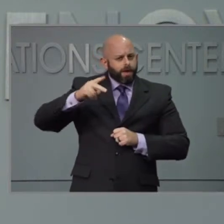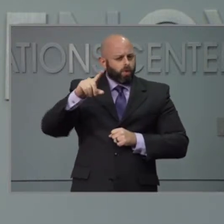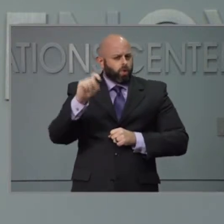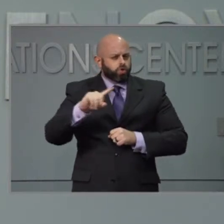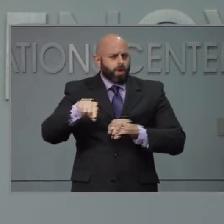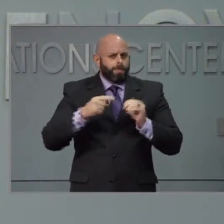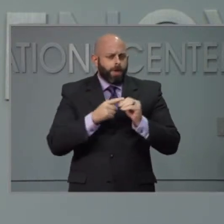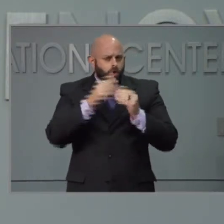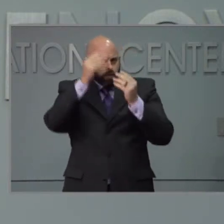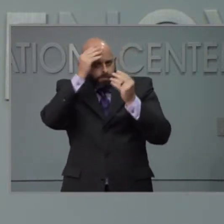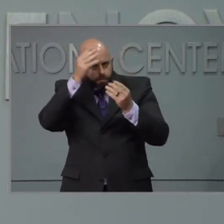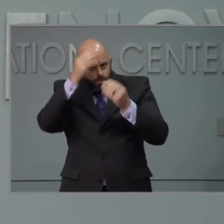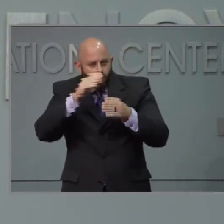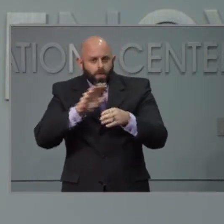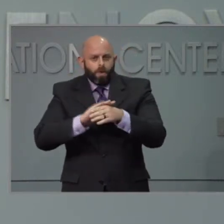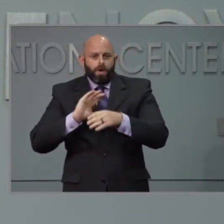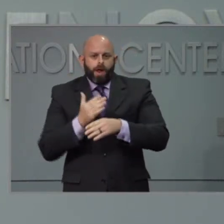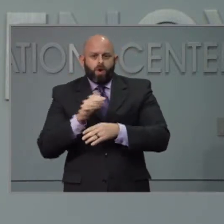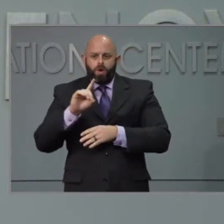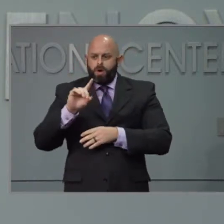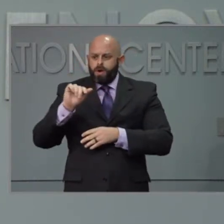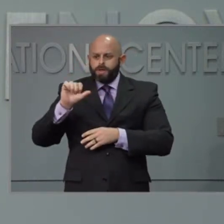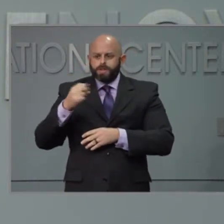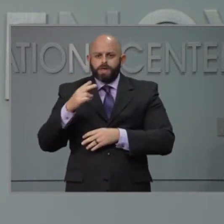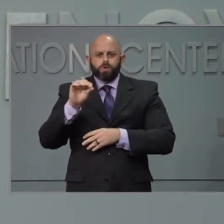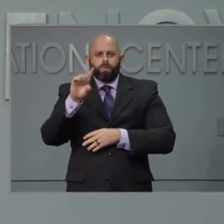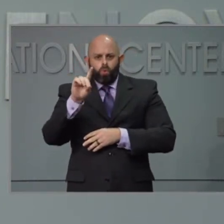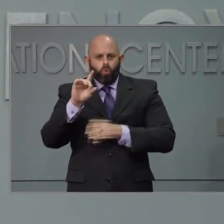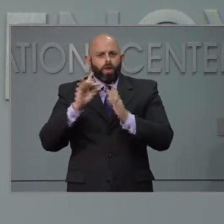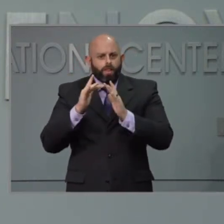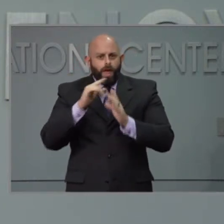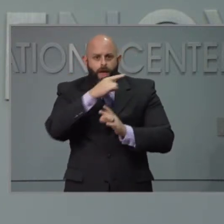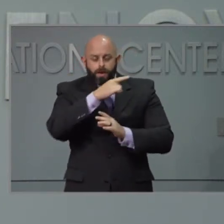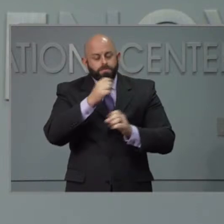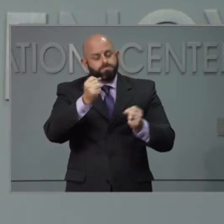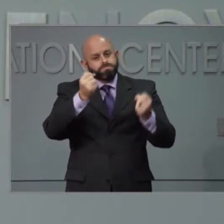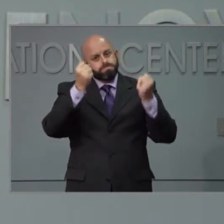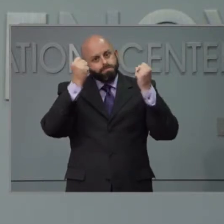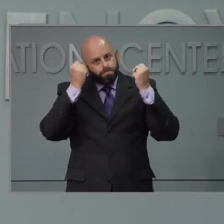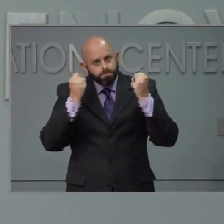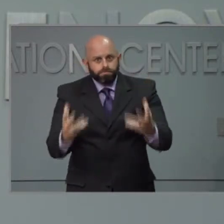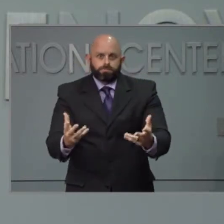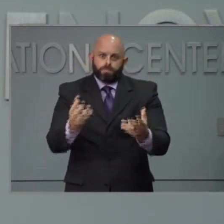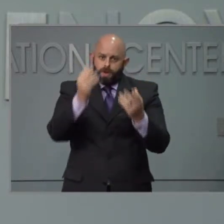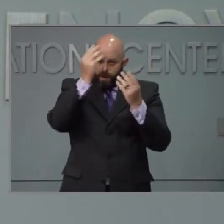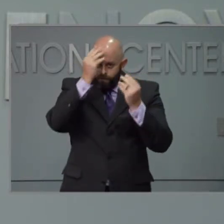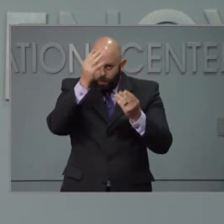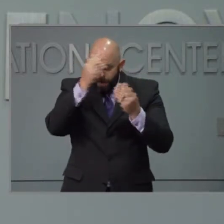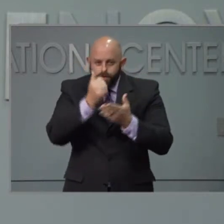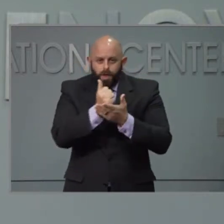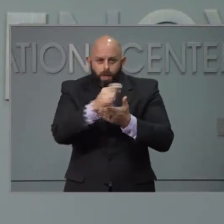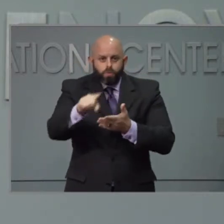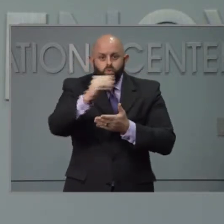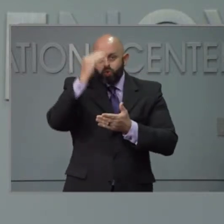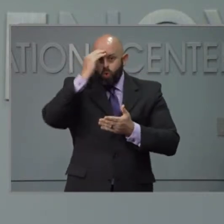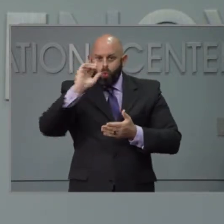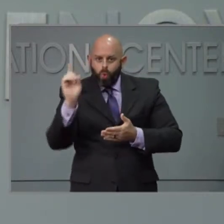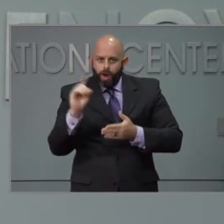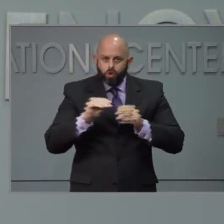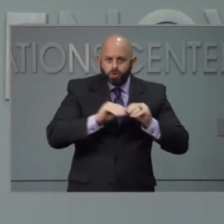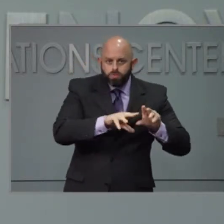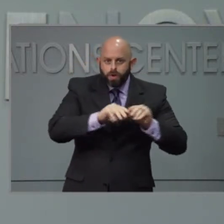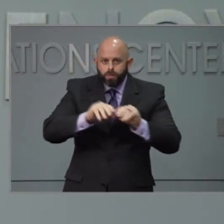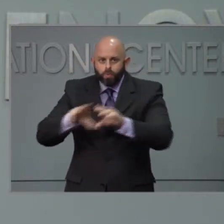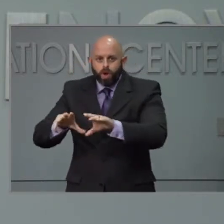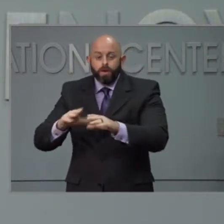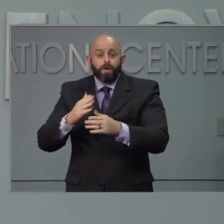there is a sizable amount of data that helps you understand where this virus is spreading most. Some of the new data that you can see that the governor